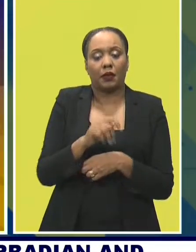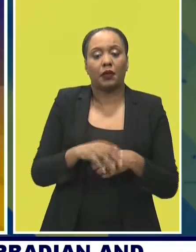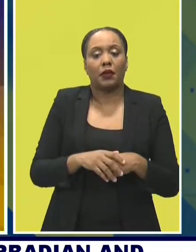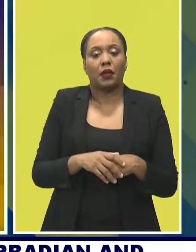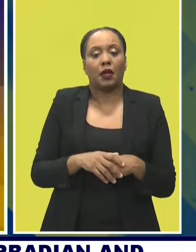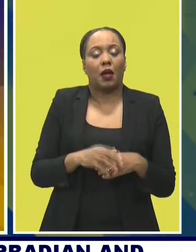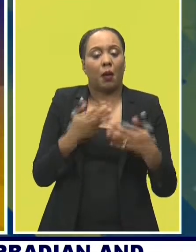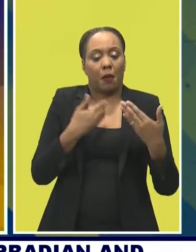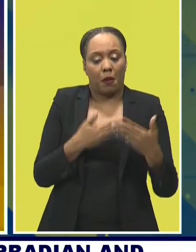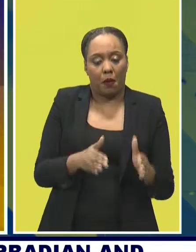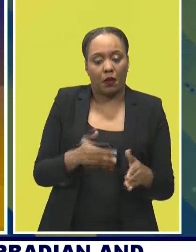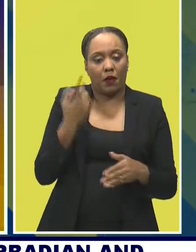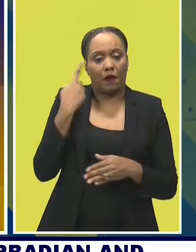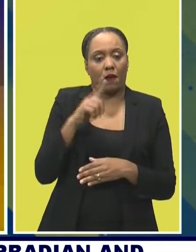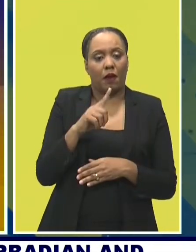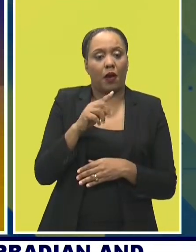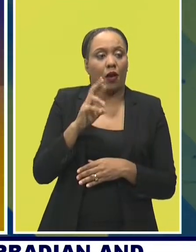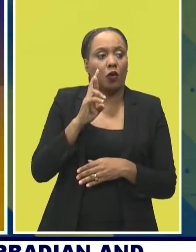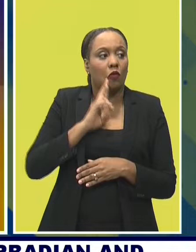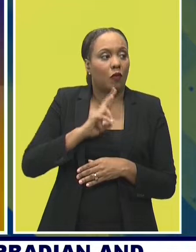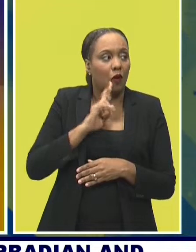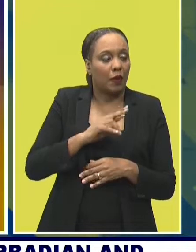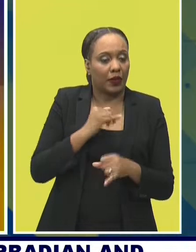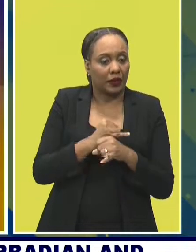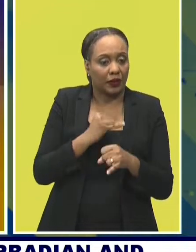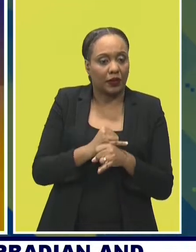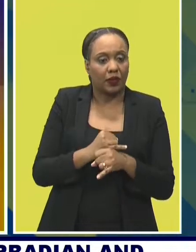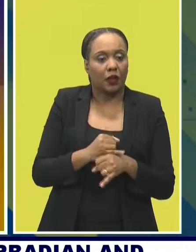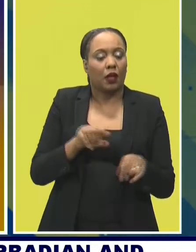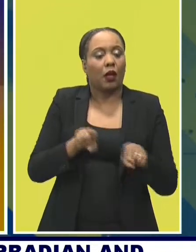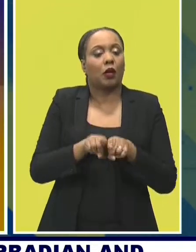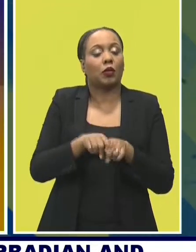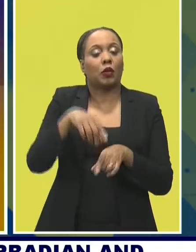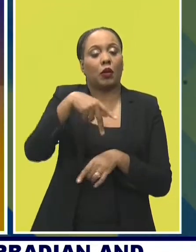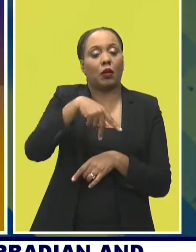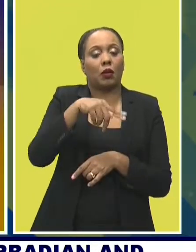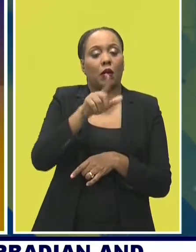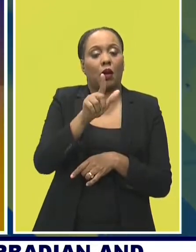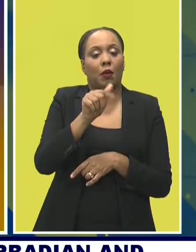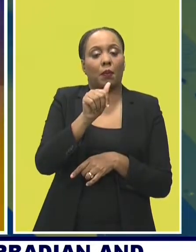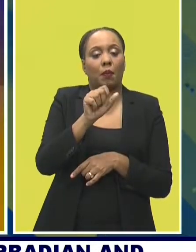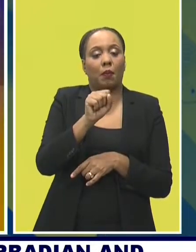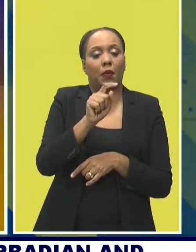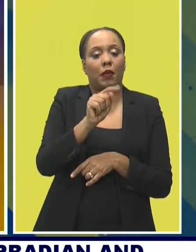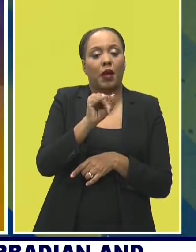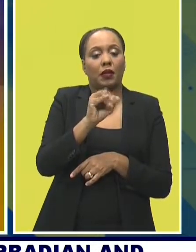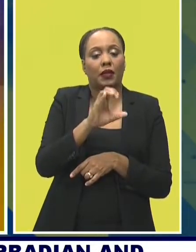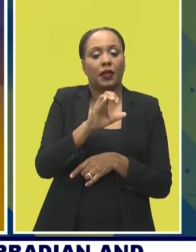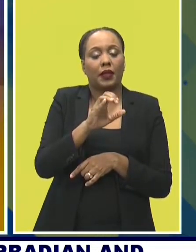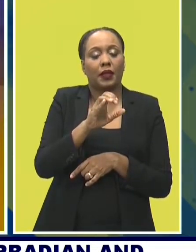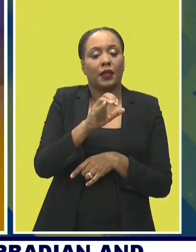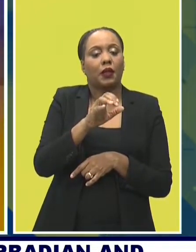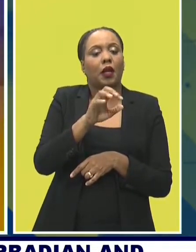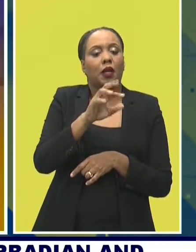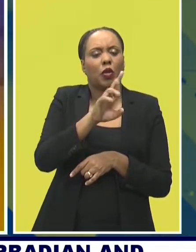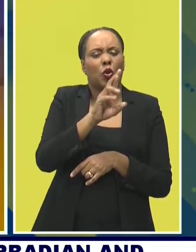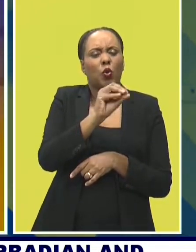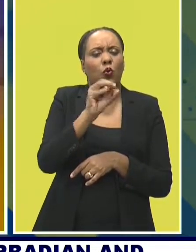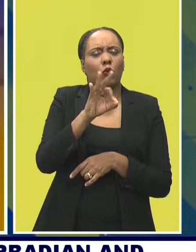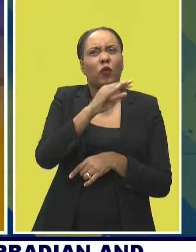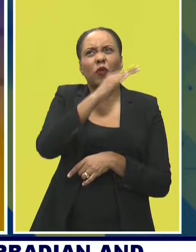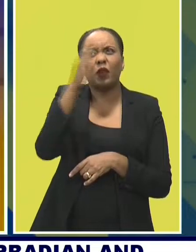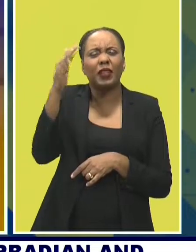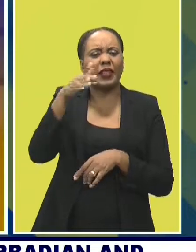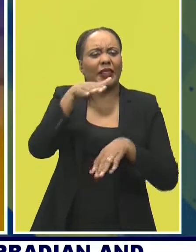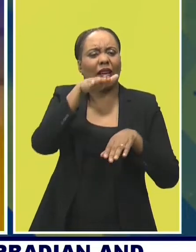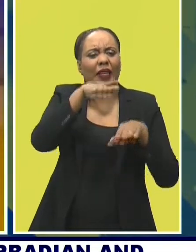industry. They also want to import plastic roofing tiles. They want us to show them and teach them the